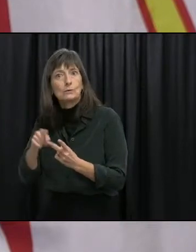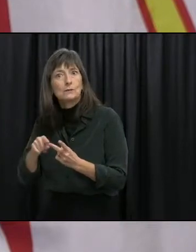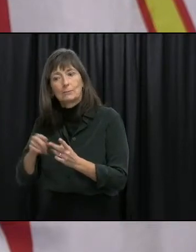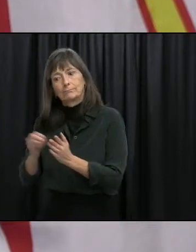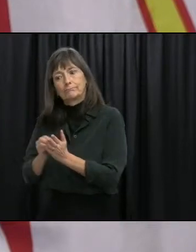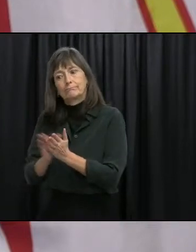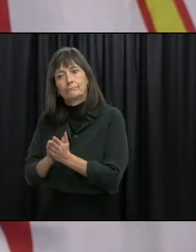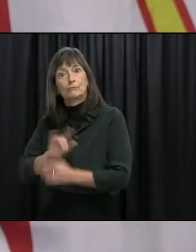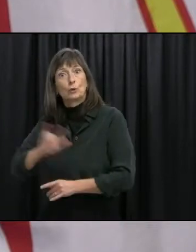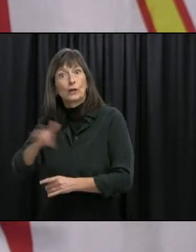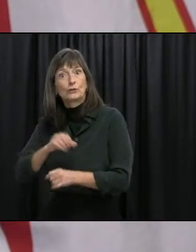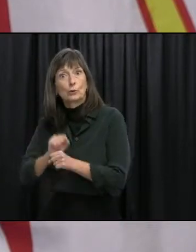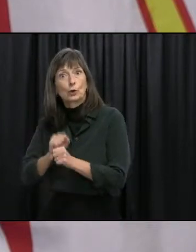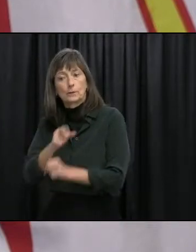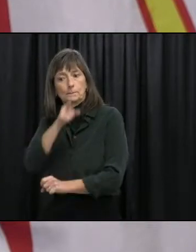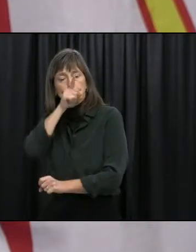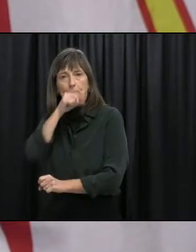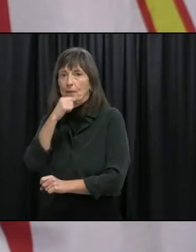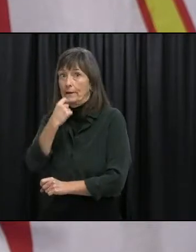rotational worker at that time.